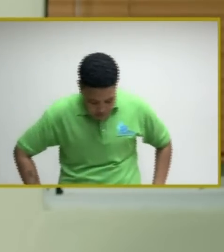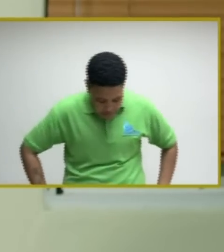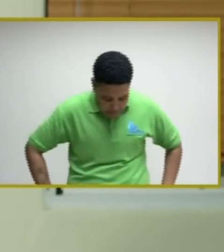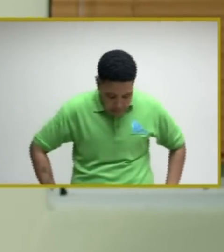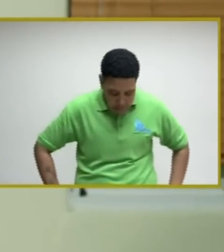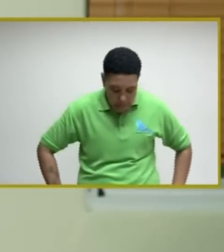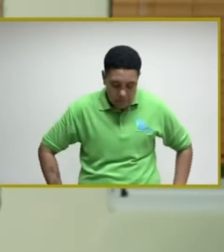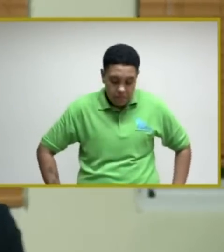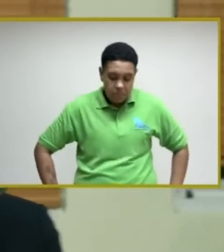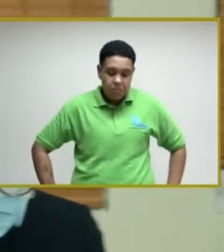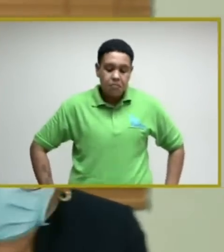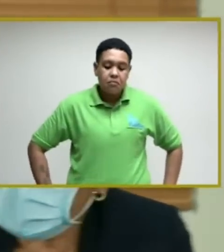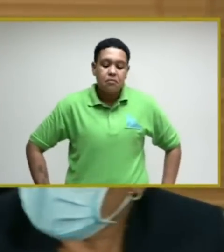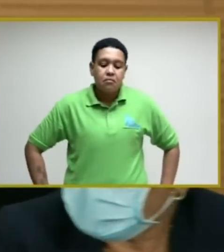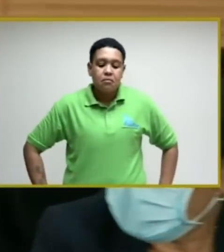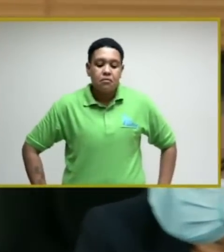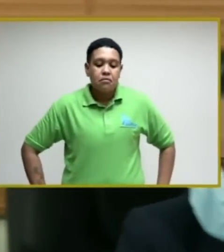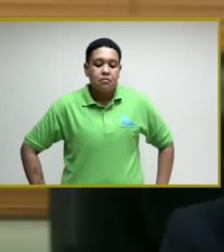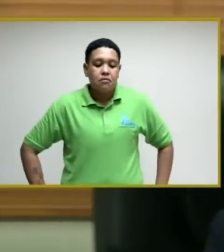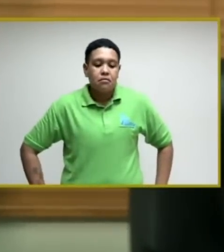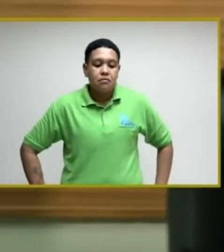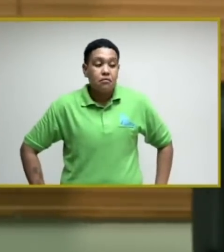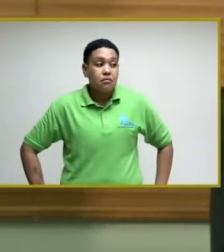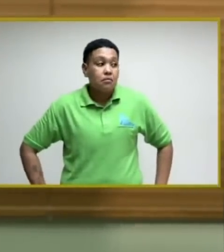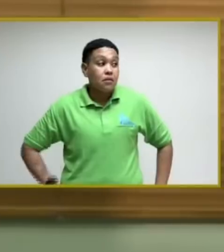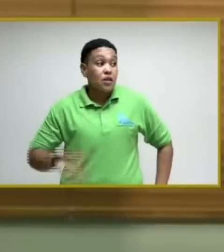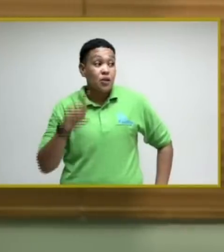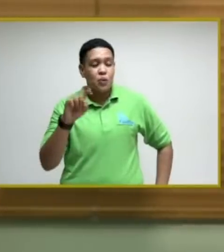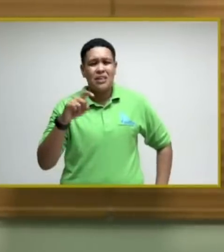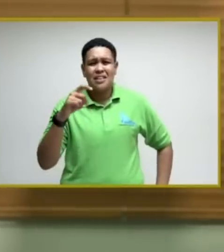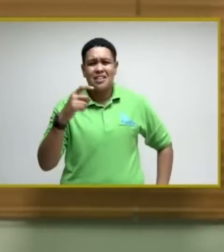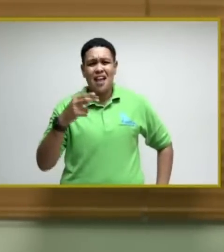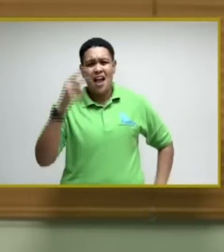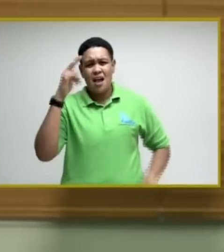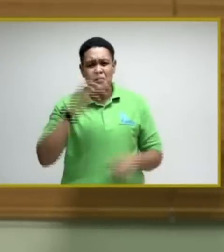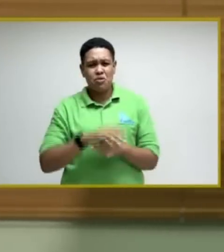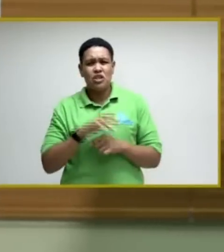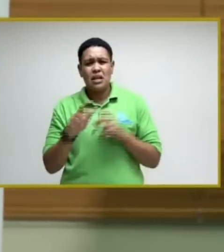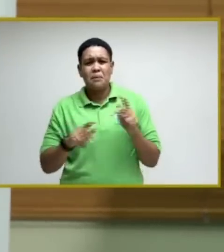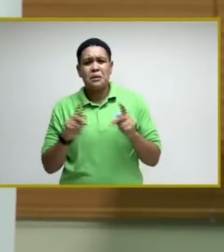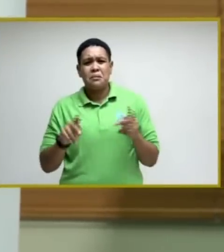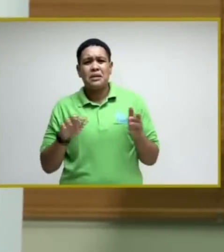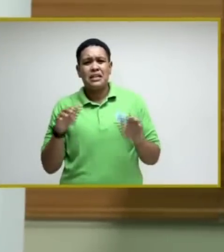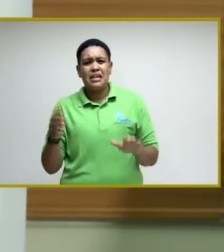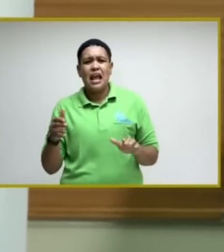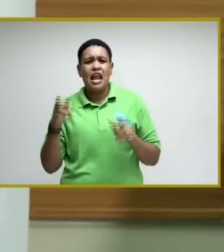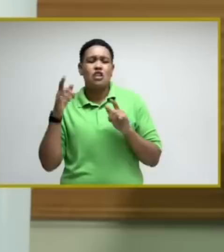that you directed at me was about hypertension and people dying and attributing it to COVID.